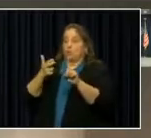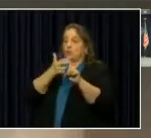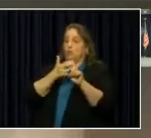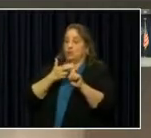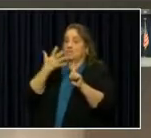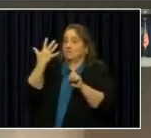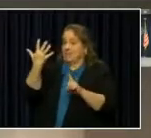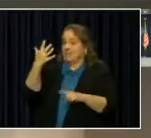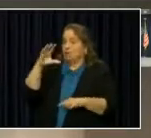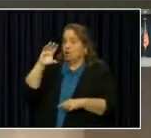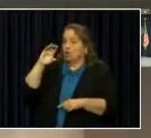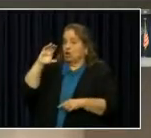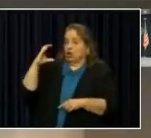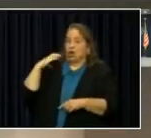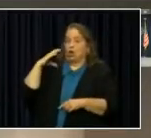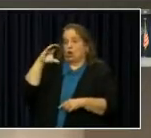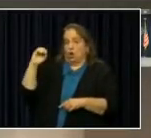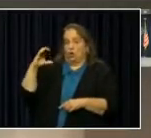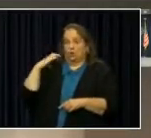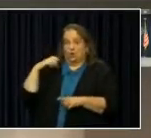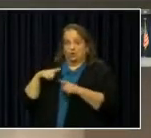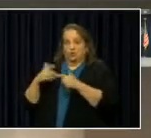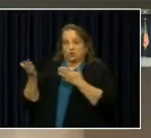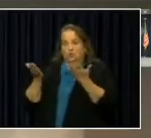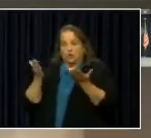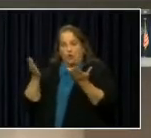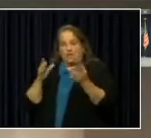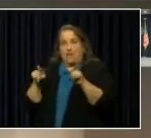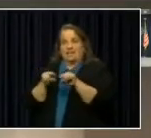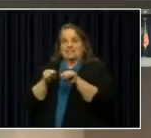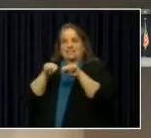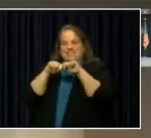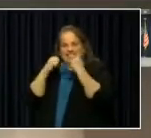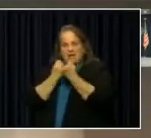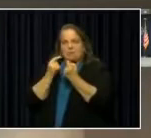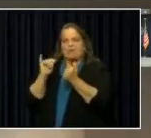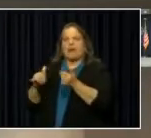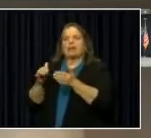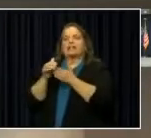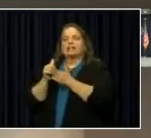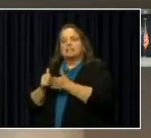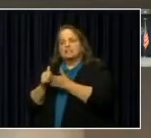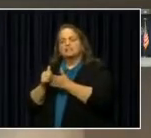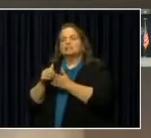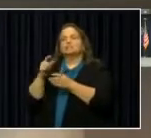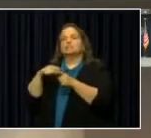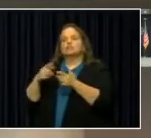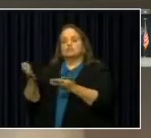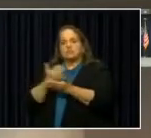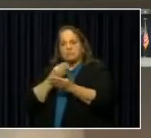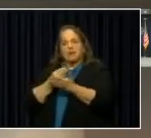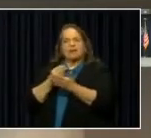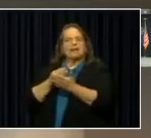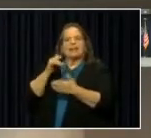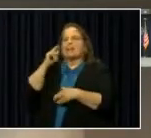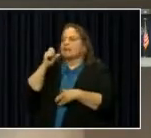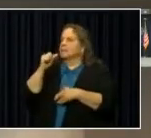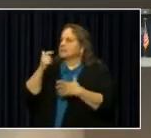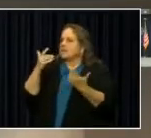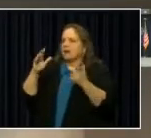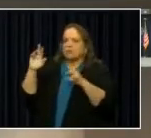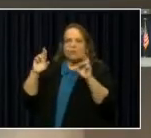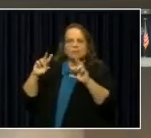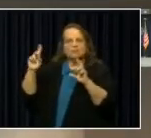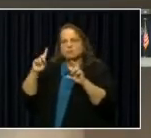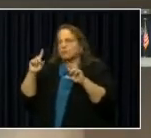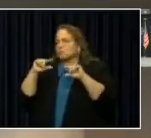5 co-chairs to serve as the team that leads the charge here, and it is a bipartisan group of folks